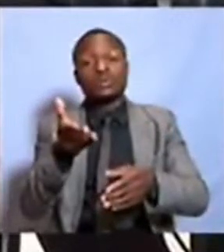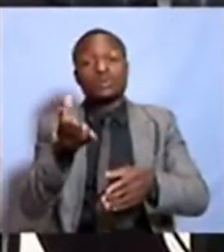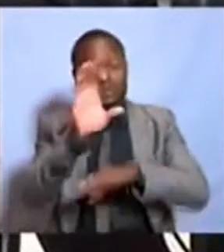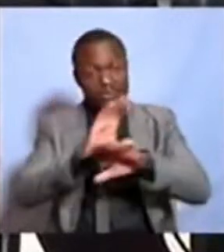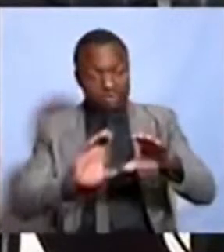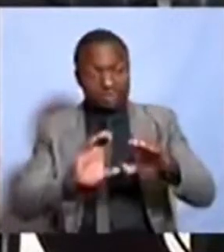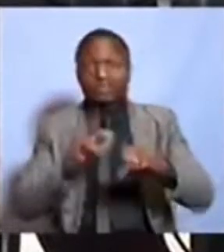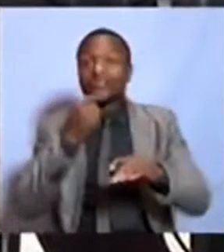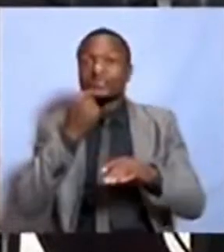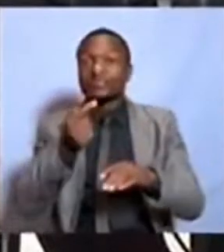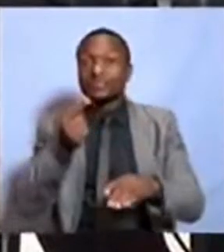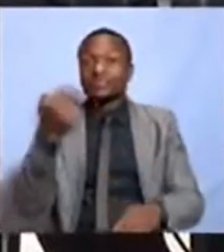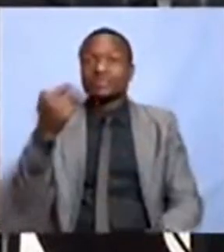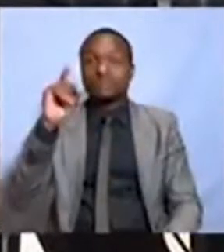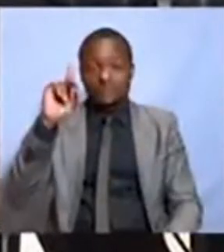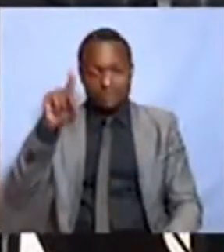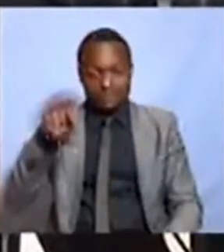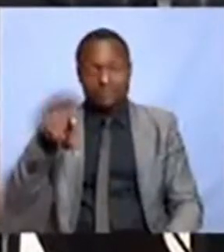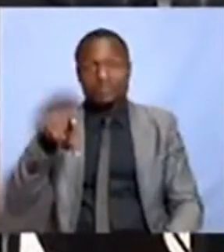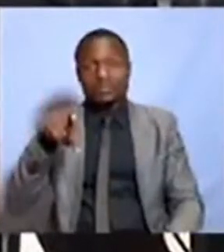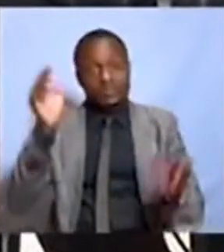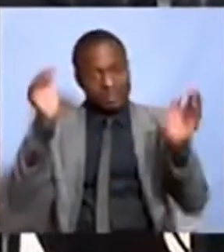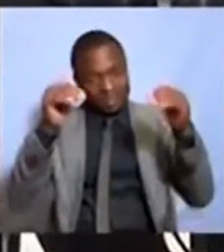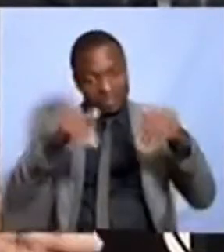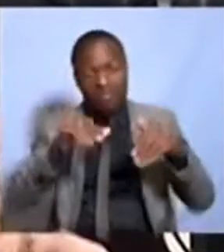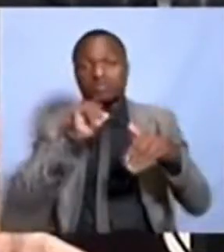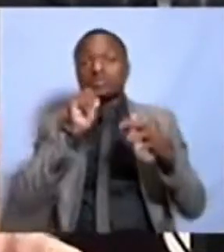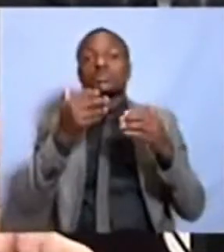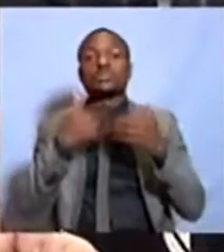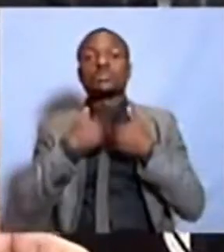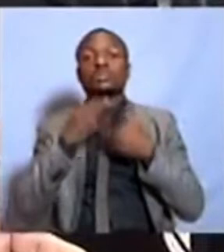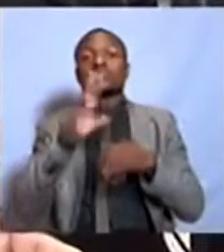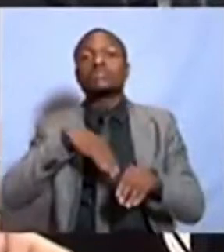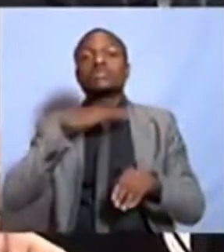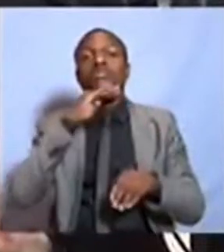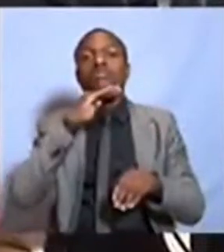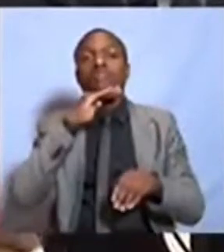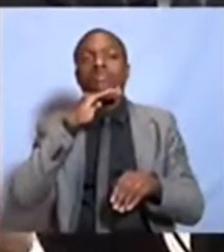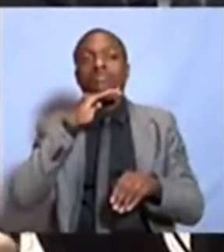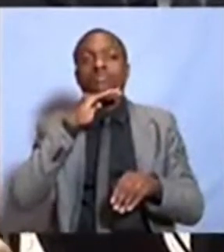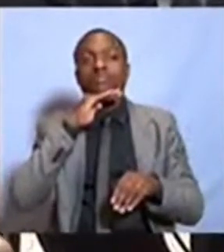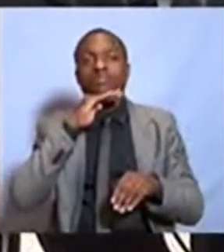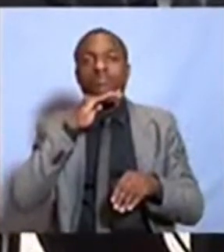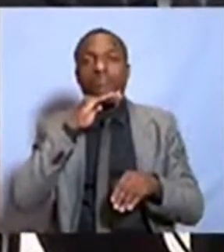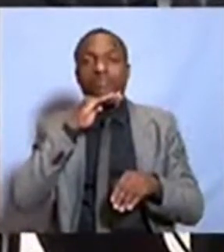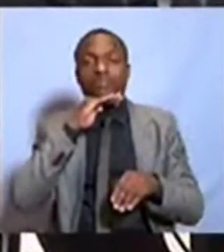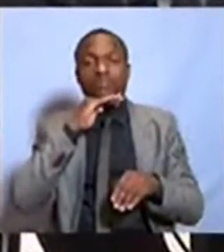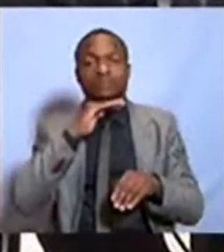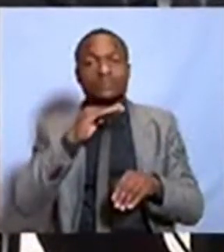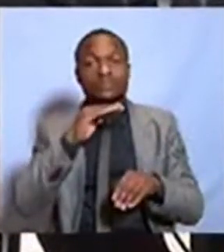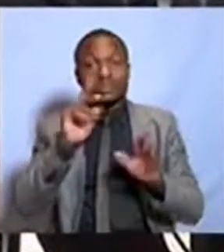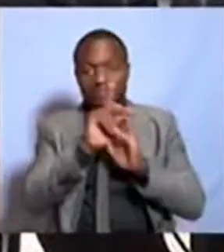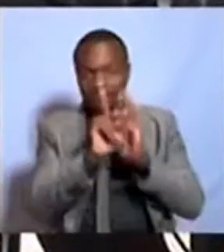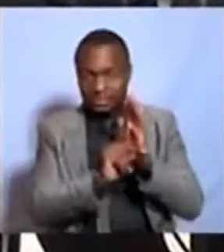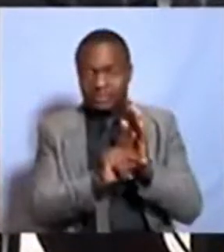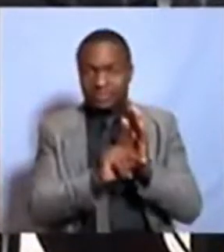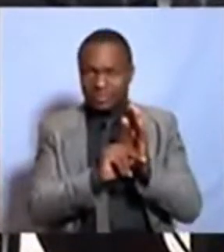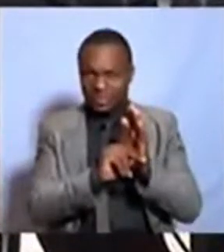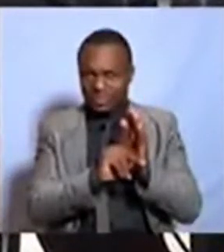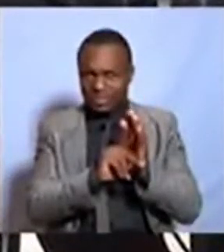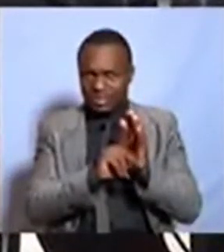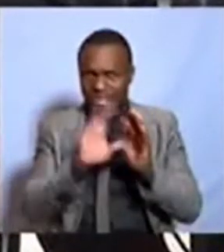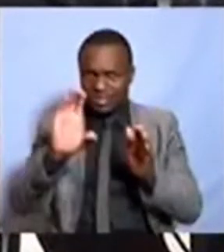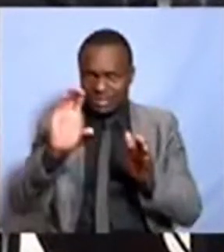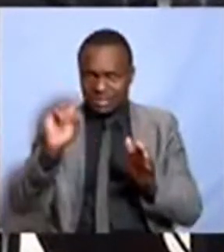actually our GDP is shrinking. They're saying, well, we do not have enough. I think the National Symposium that CSPR had presented to on Monday,